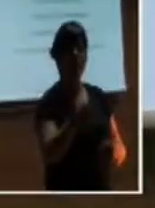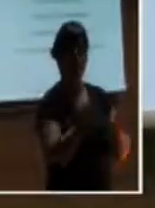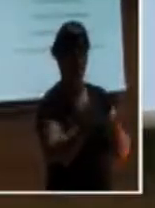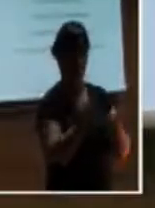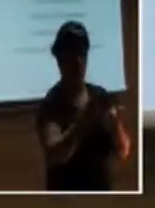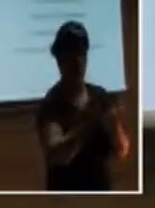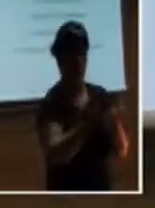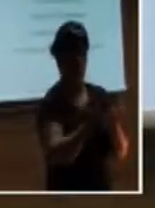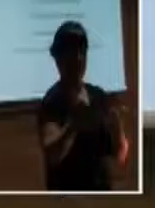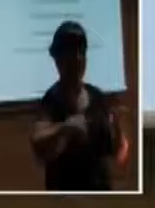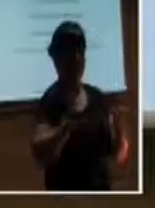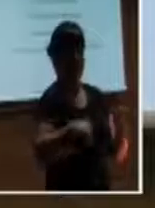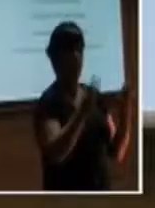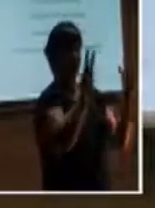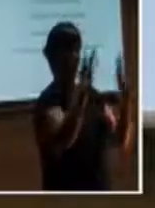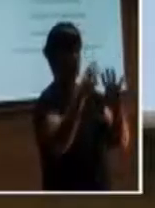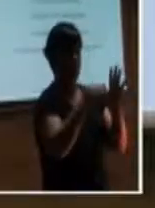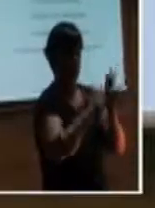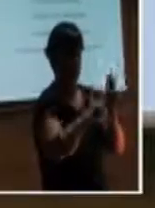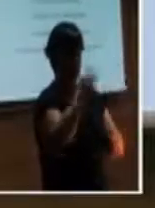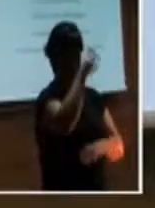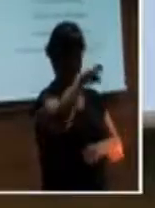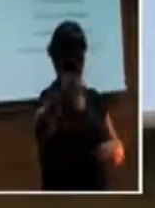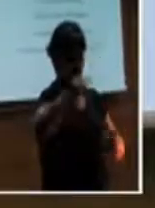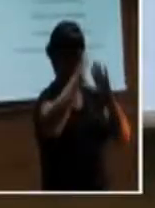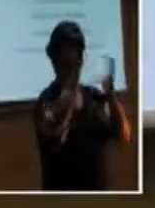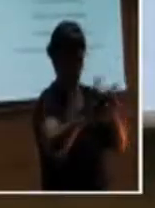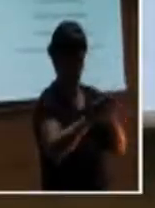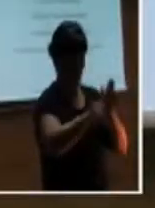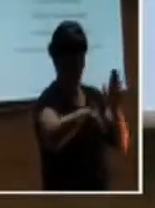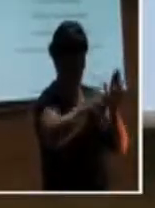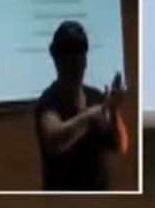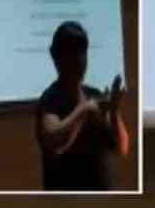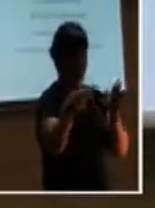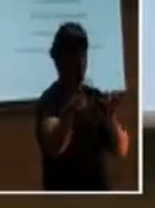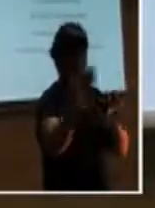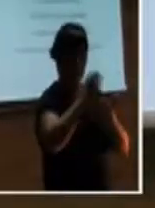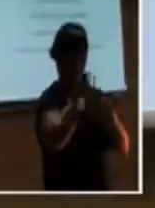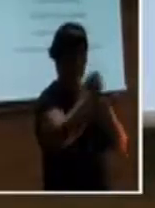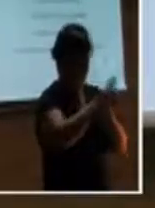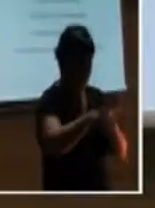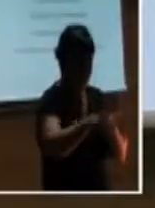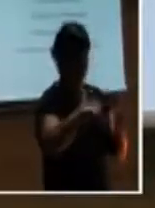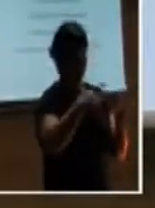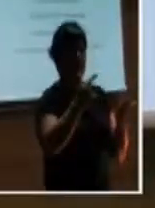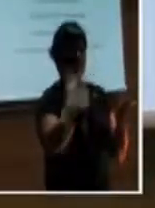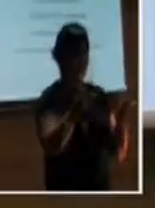Sweden. They're free and available to anyone who has an internet connection.